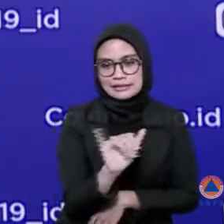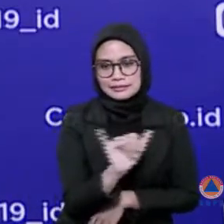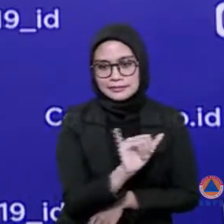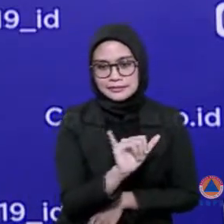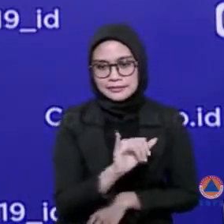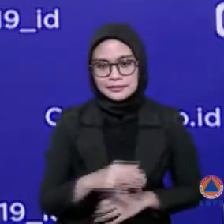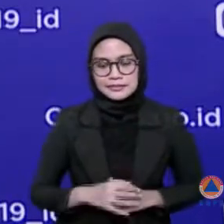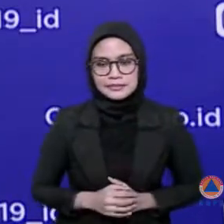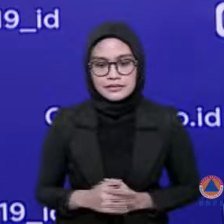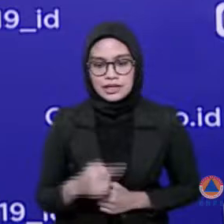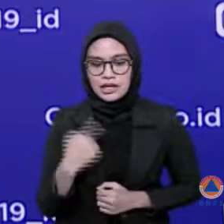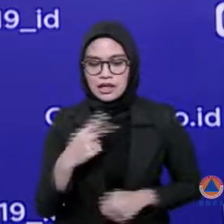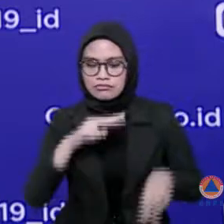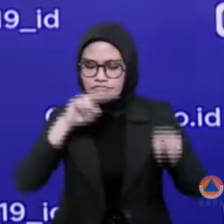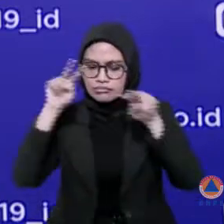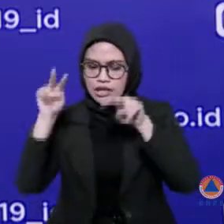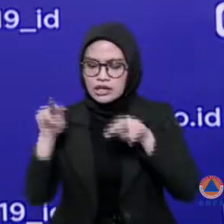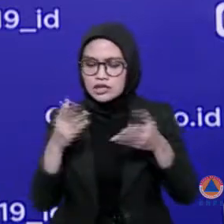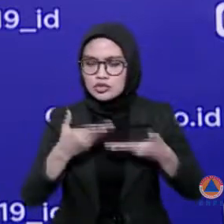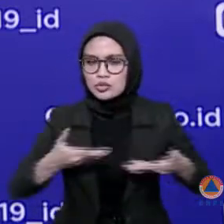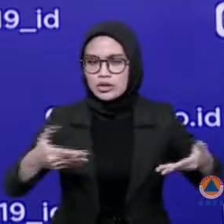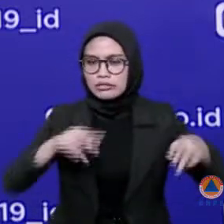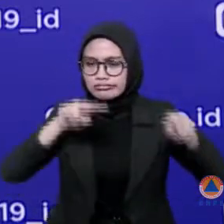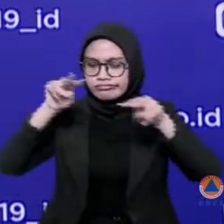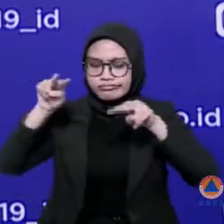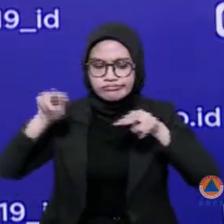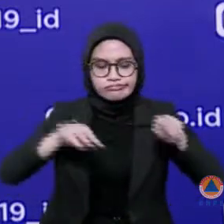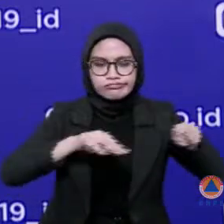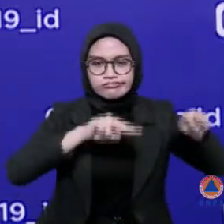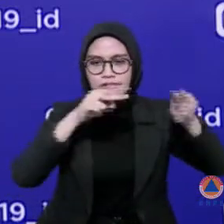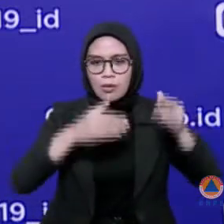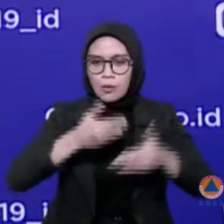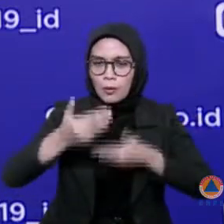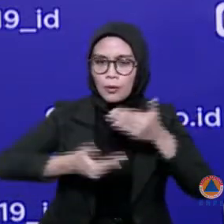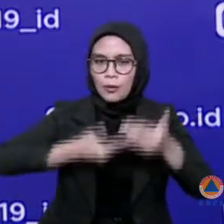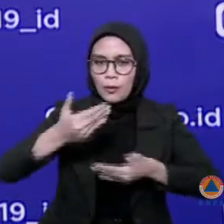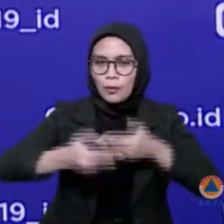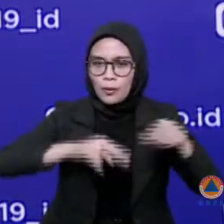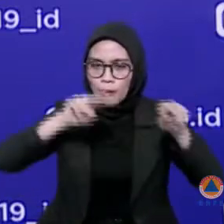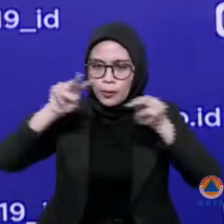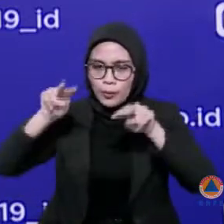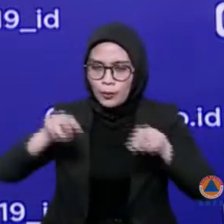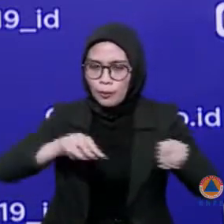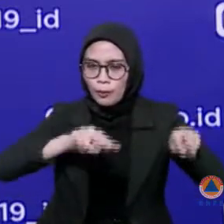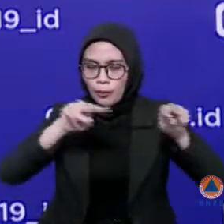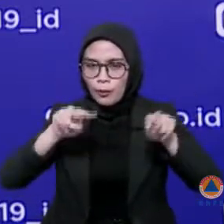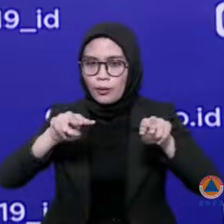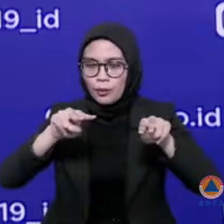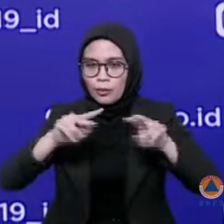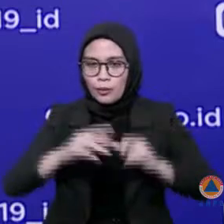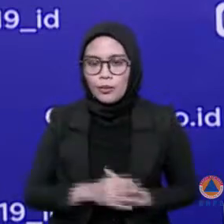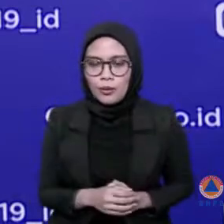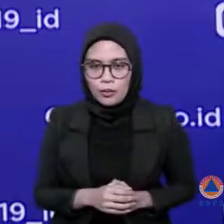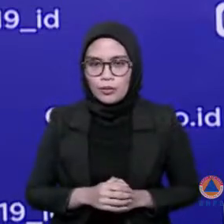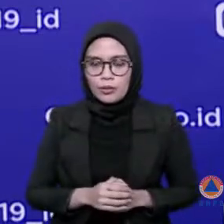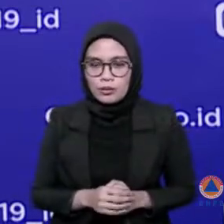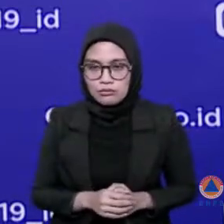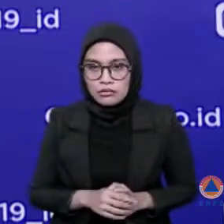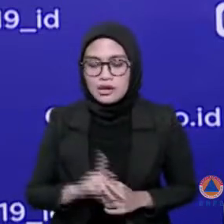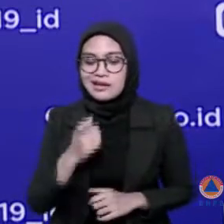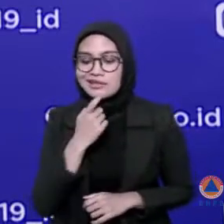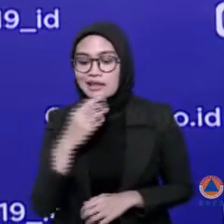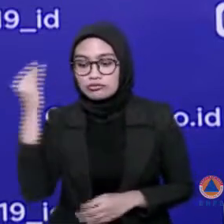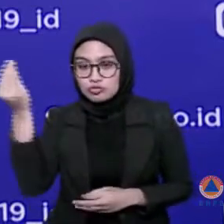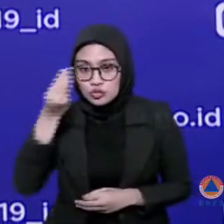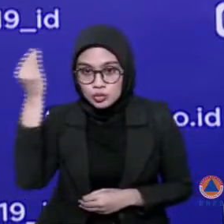We observe the situations greatly because we want to make sure that the tourism during